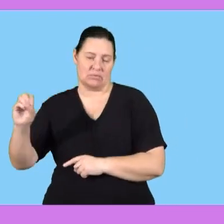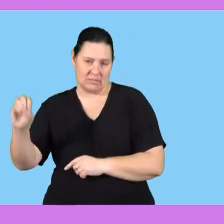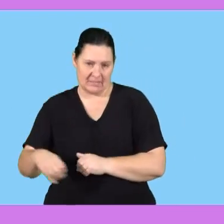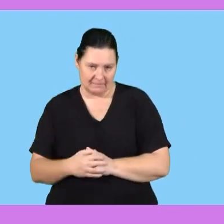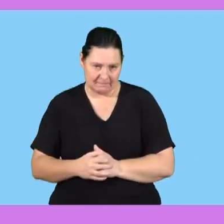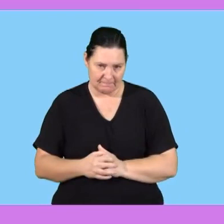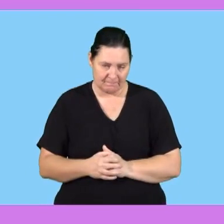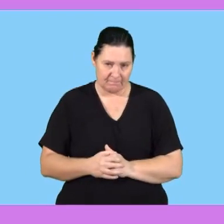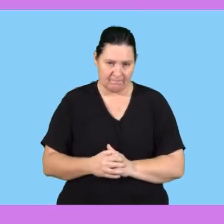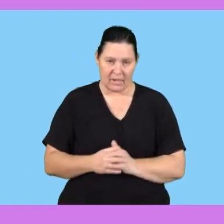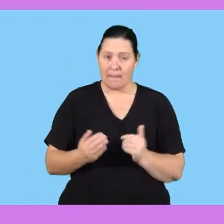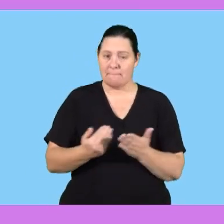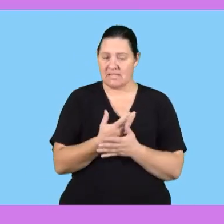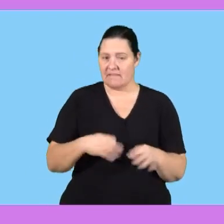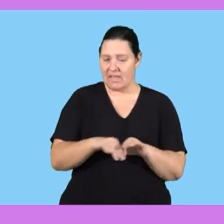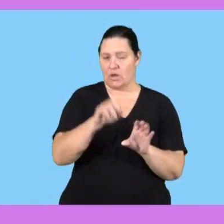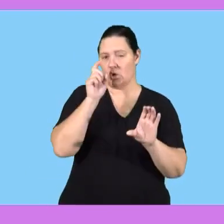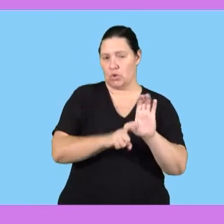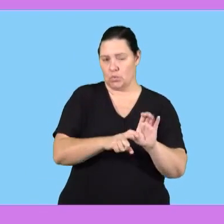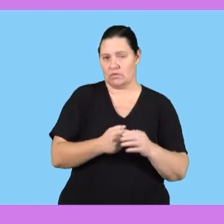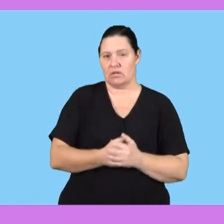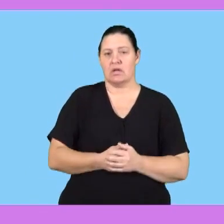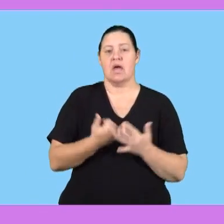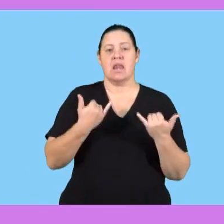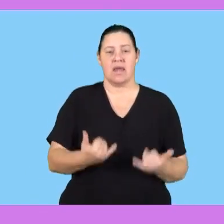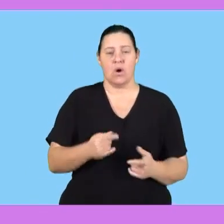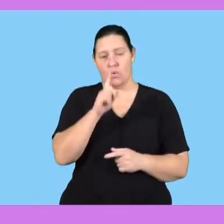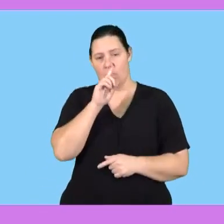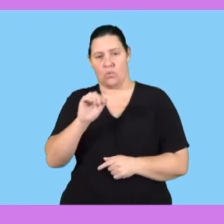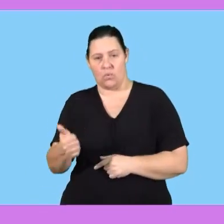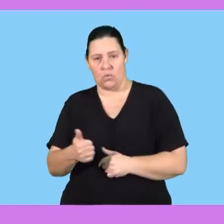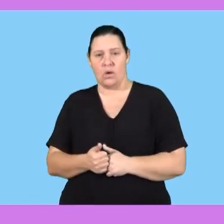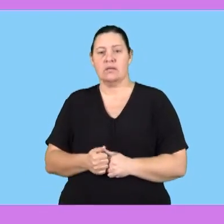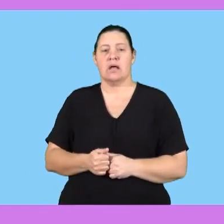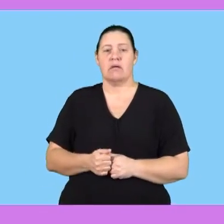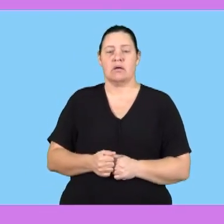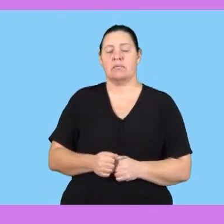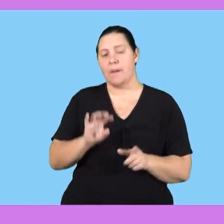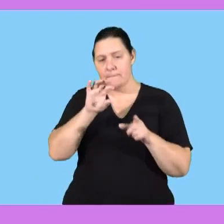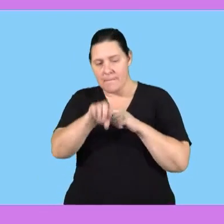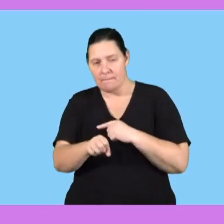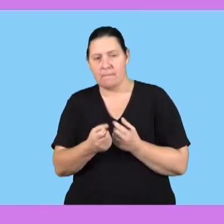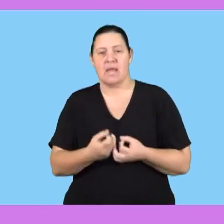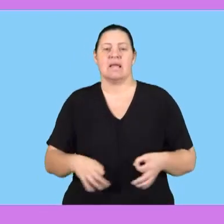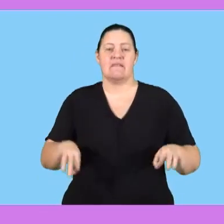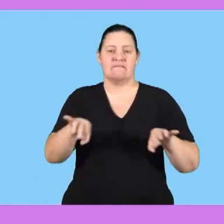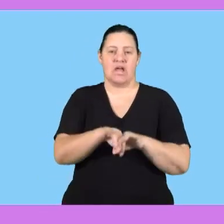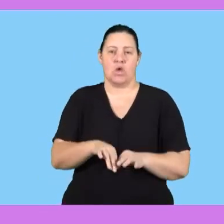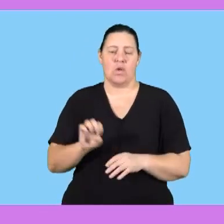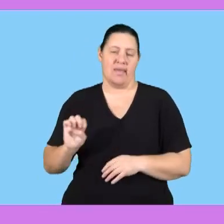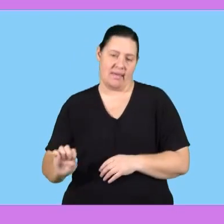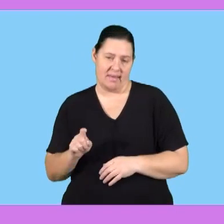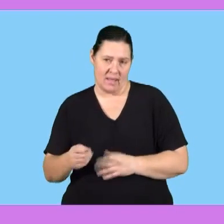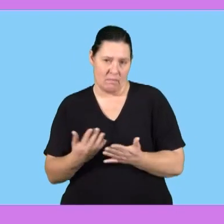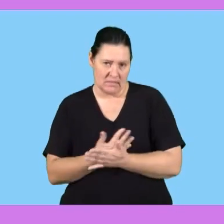is fine. All right, missing value Q. Let's now move on to our next question. It says determine the